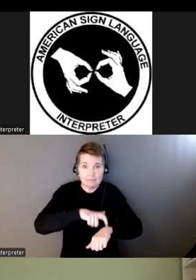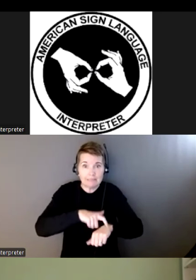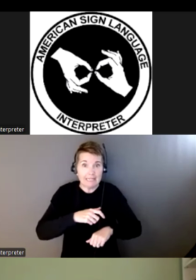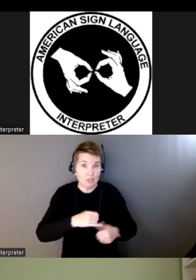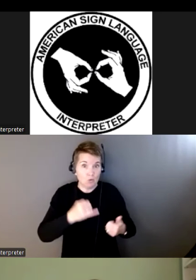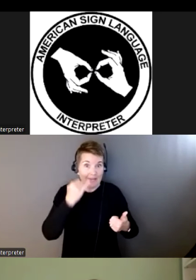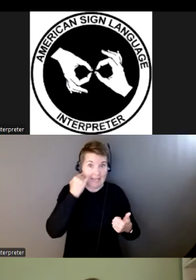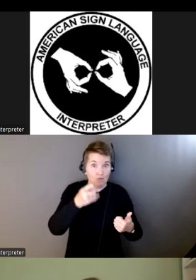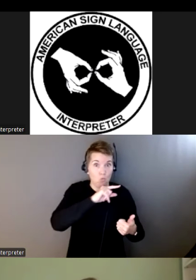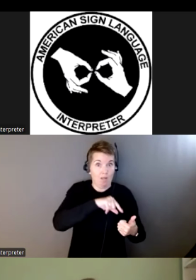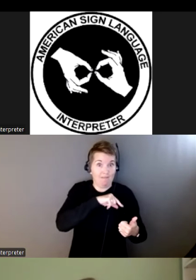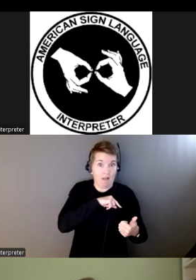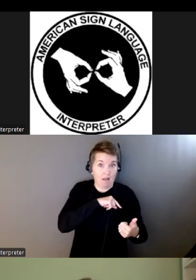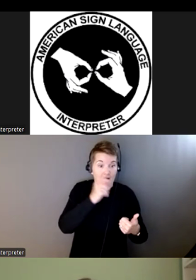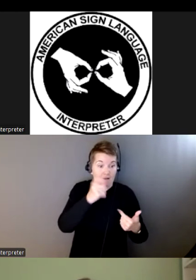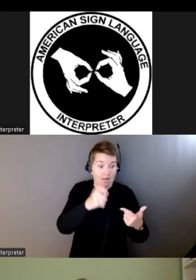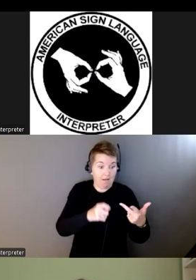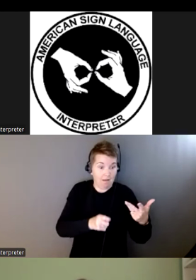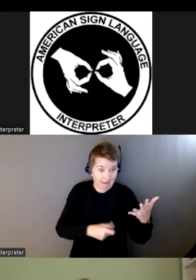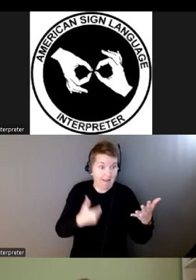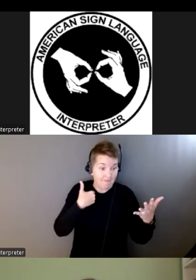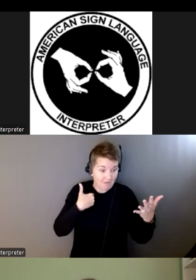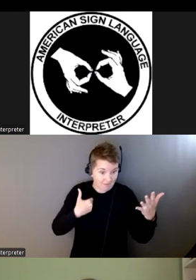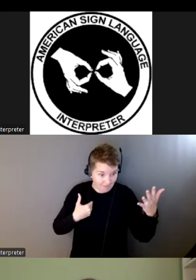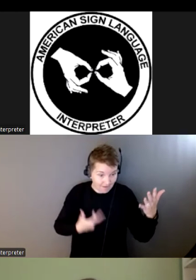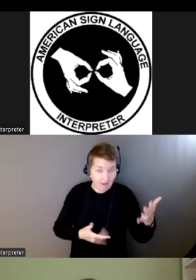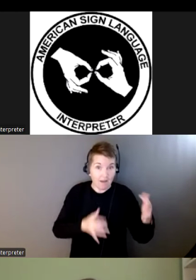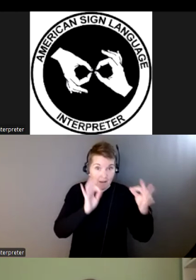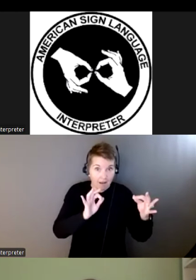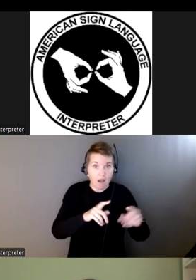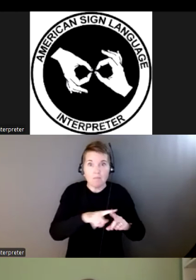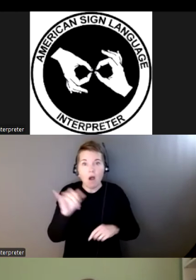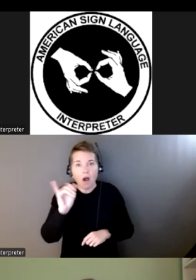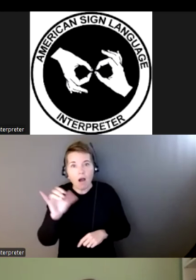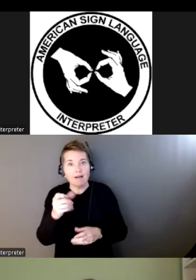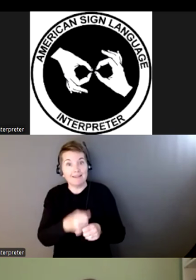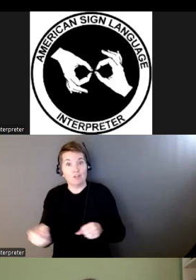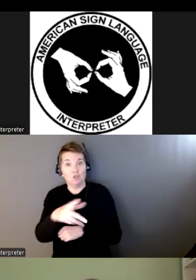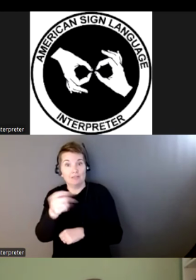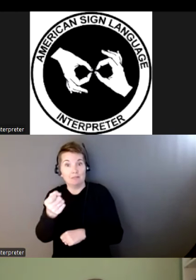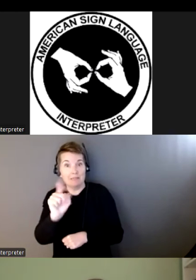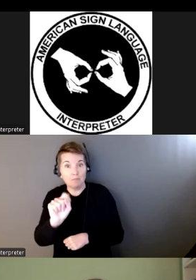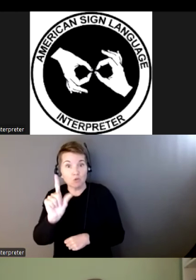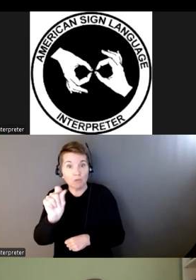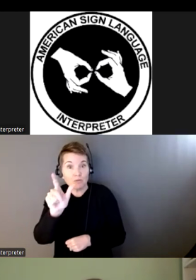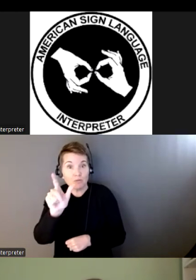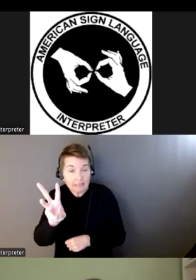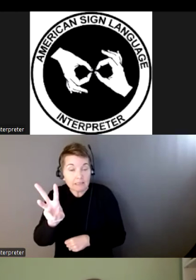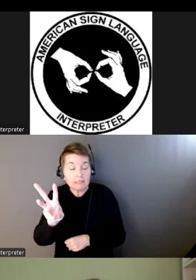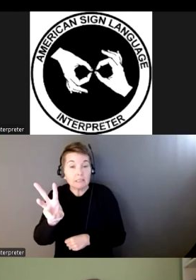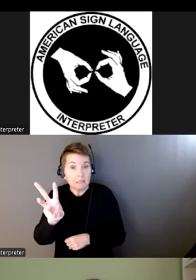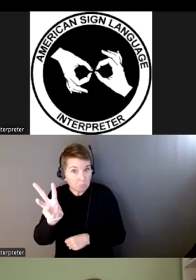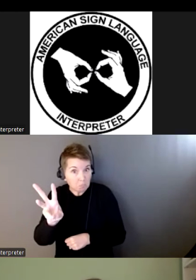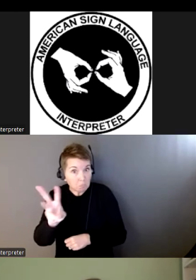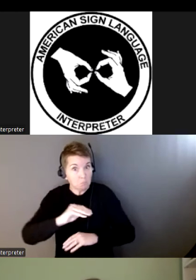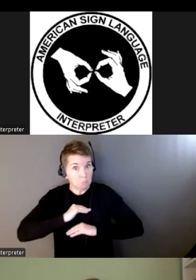eligible or it's a suitable project, but also will the dates work for you? Because while we offer some